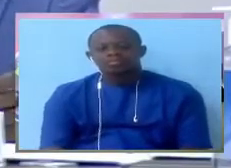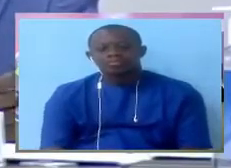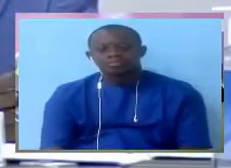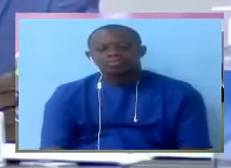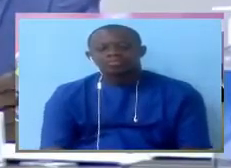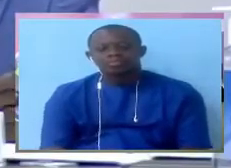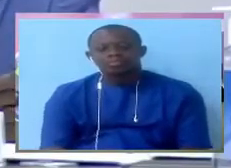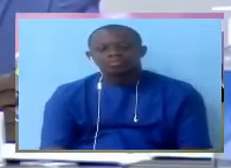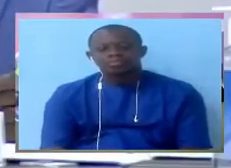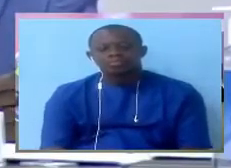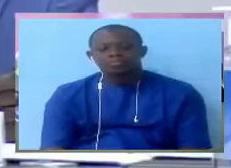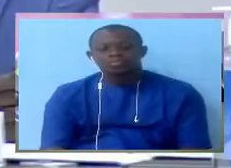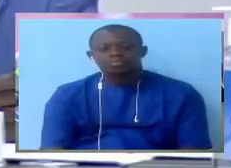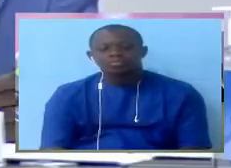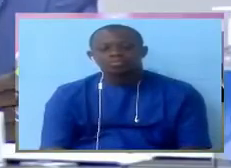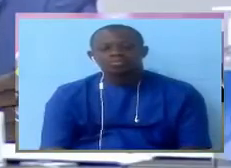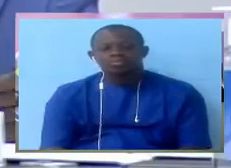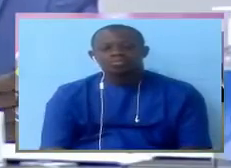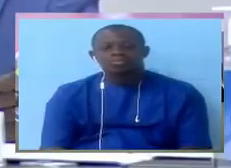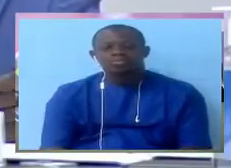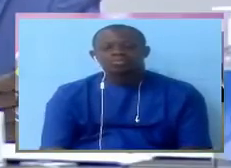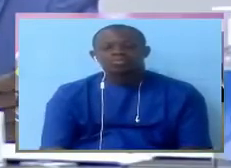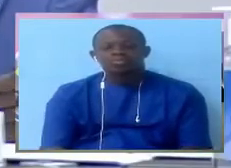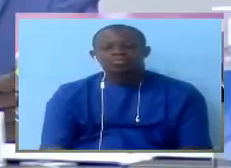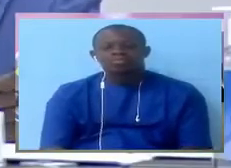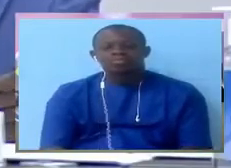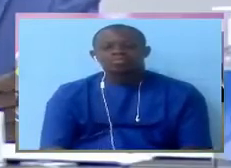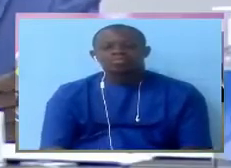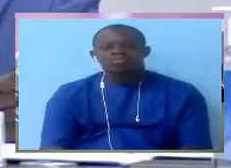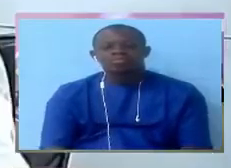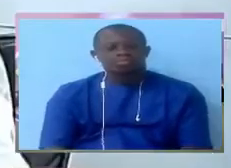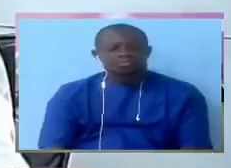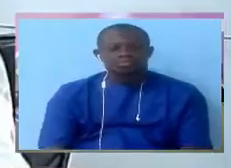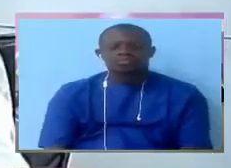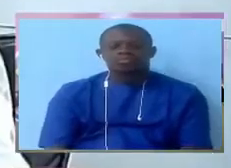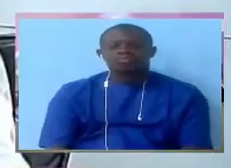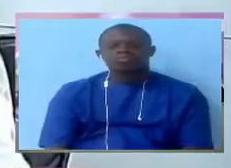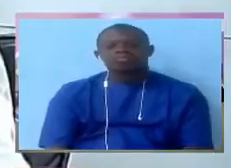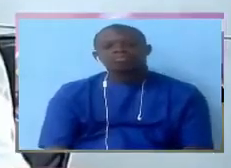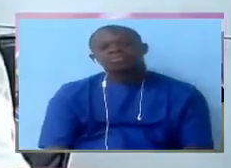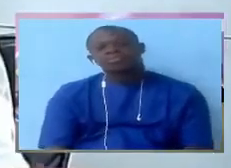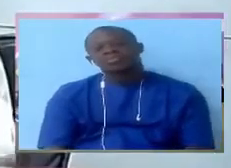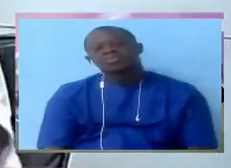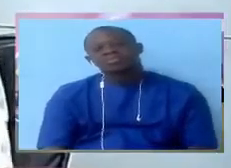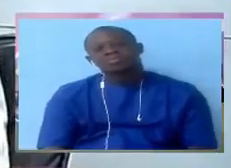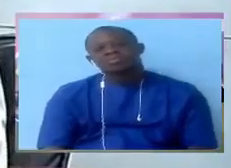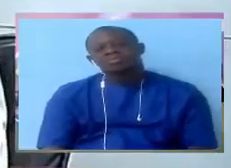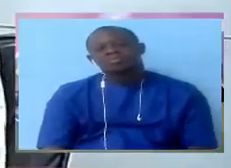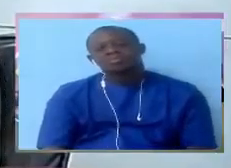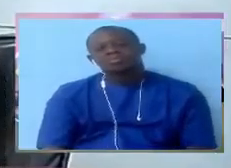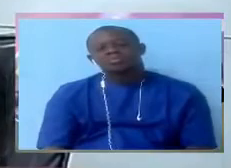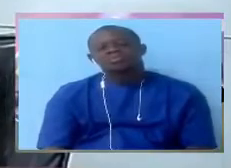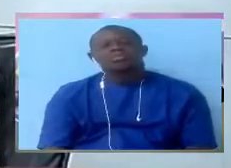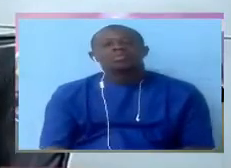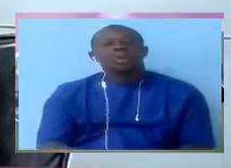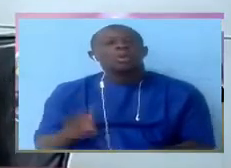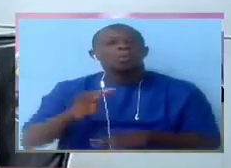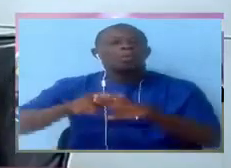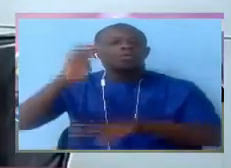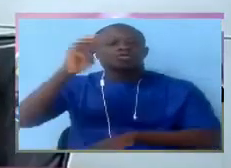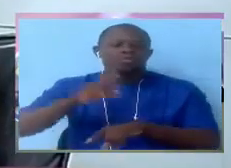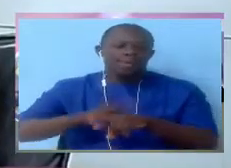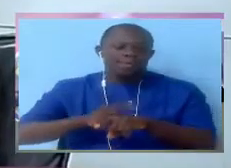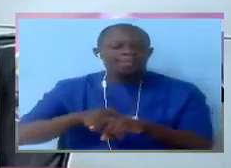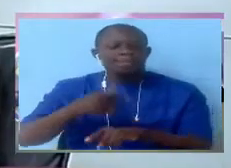even say some of the things that you did not even do. That's what he said. Right. Is, most of the time, man,